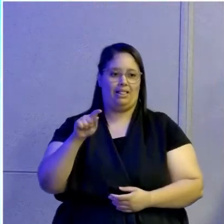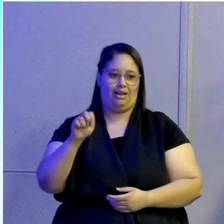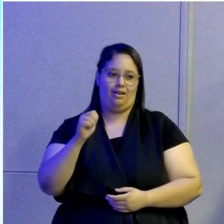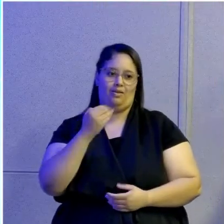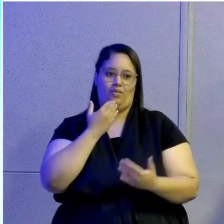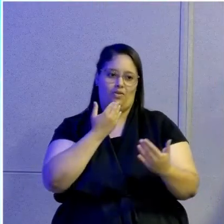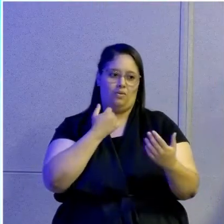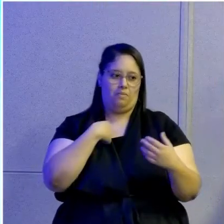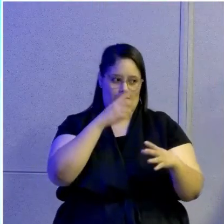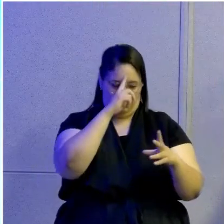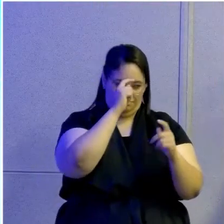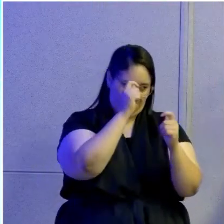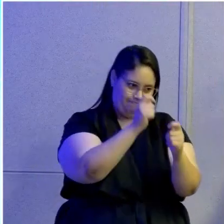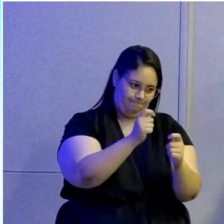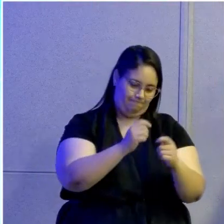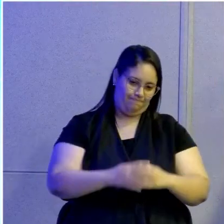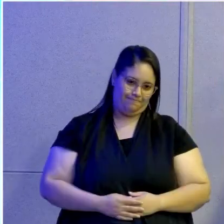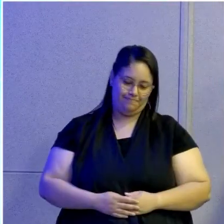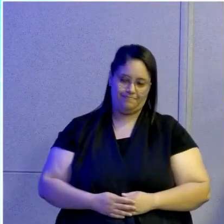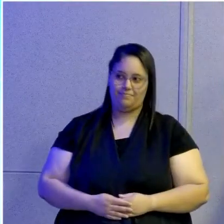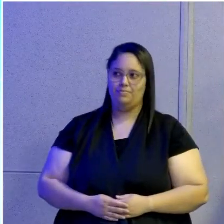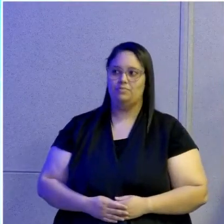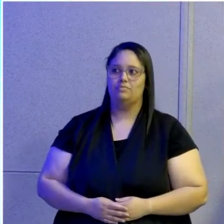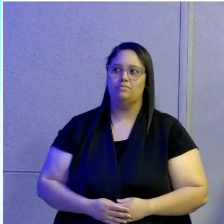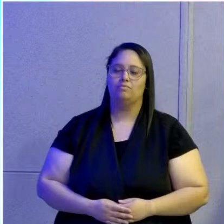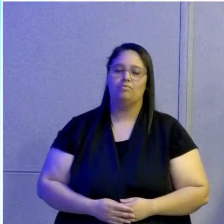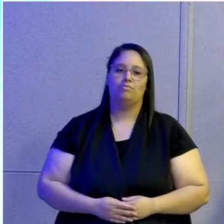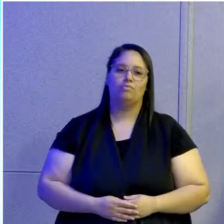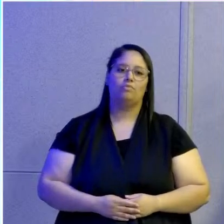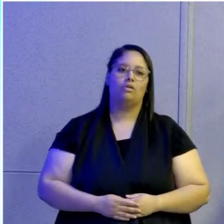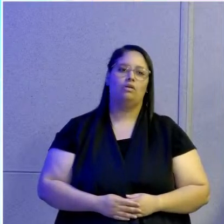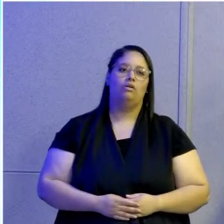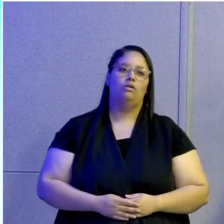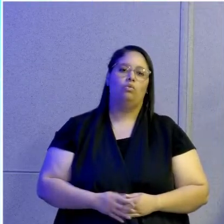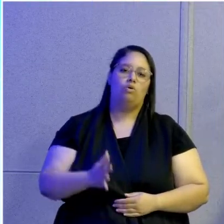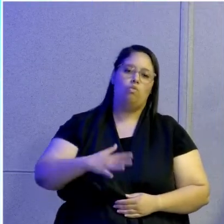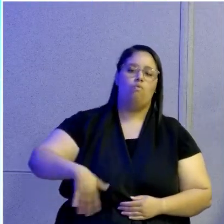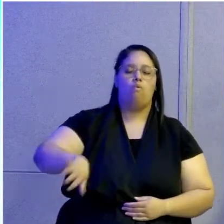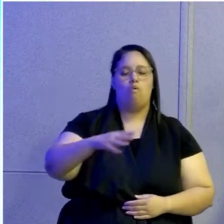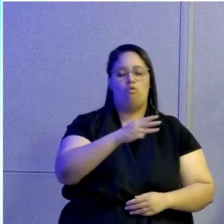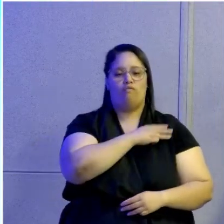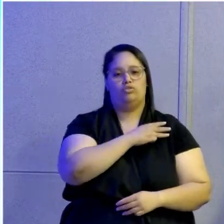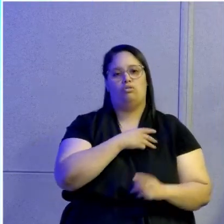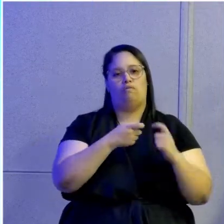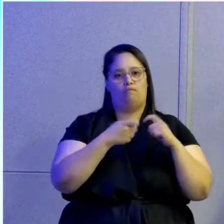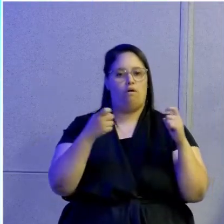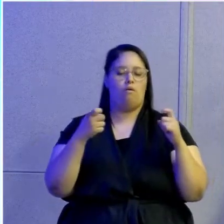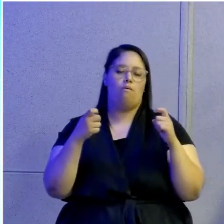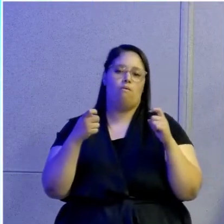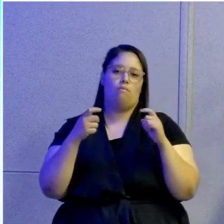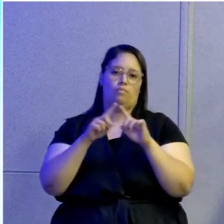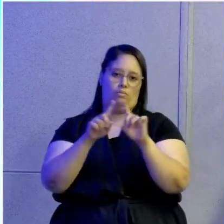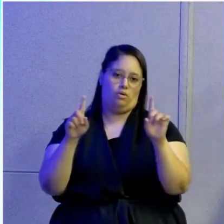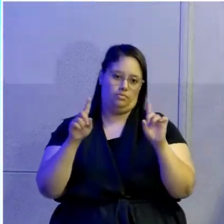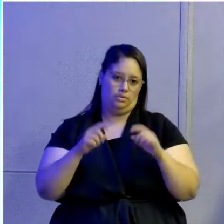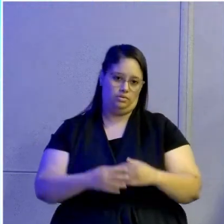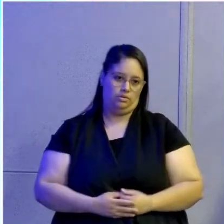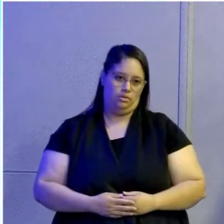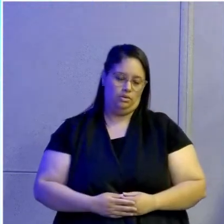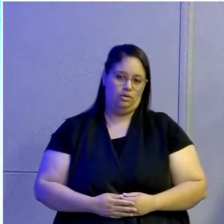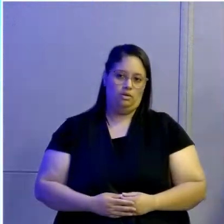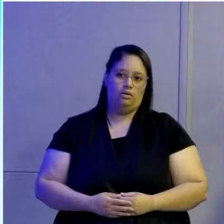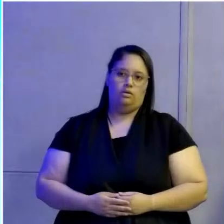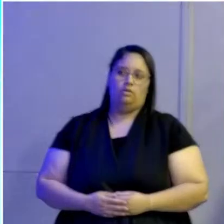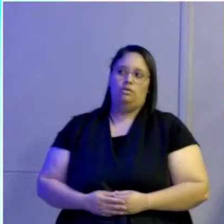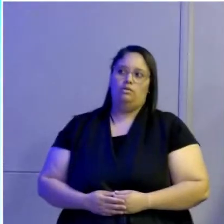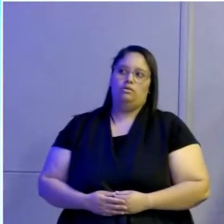really acknowledge you with the whole officials that comes from the department. I was